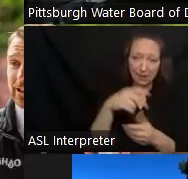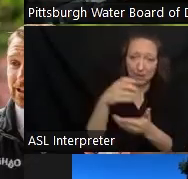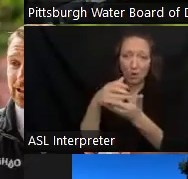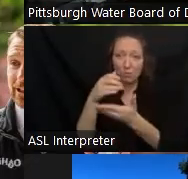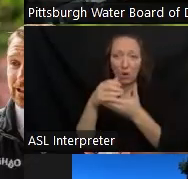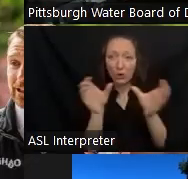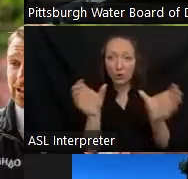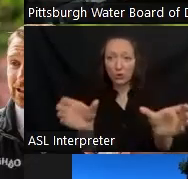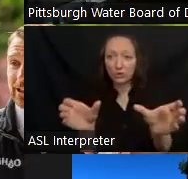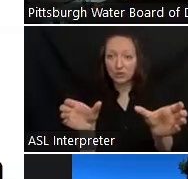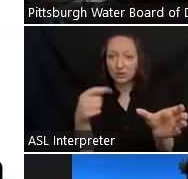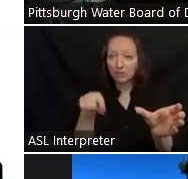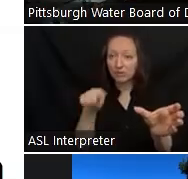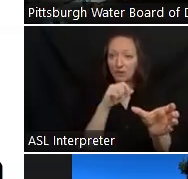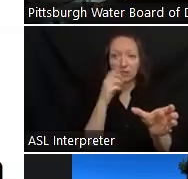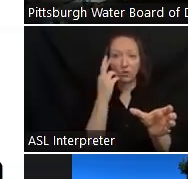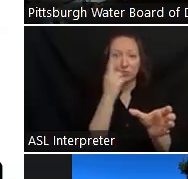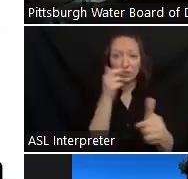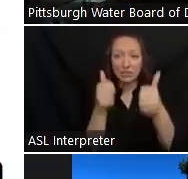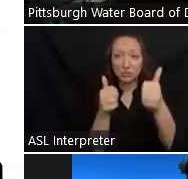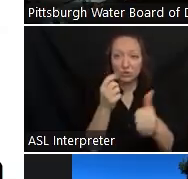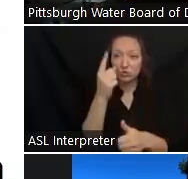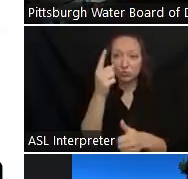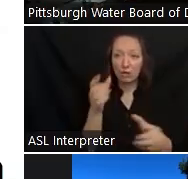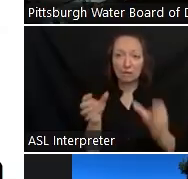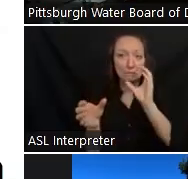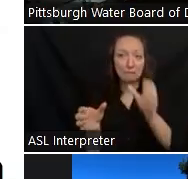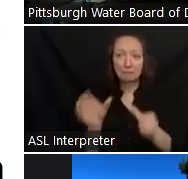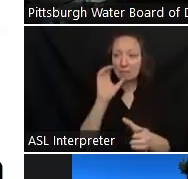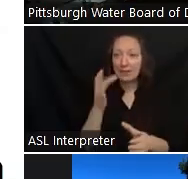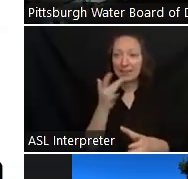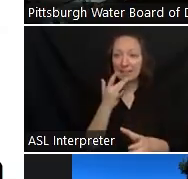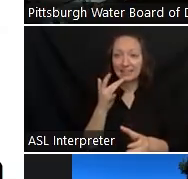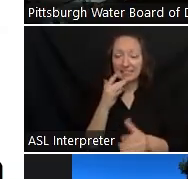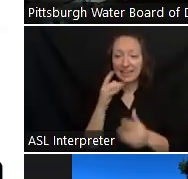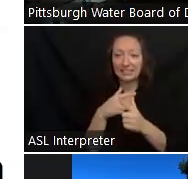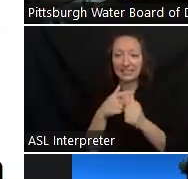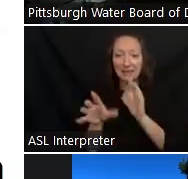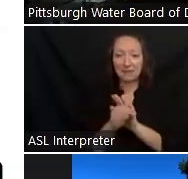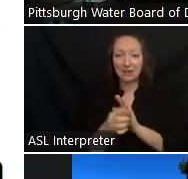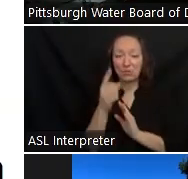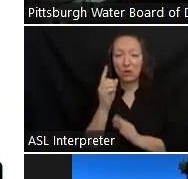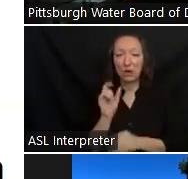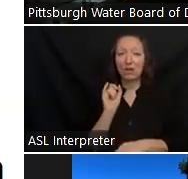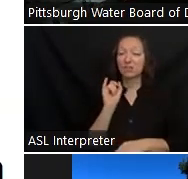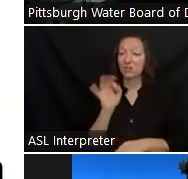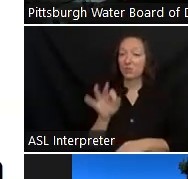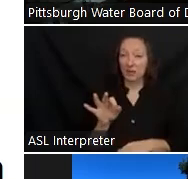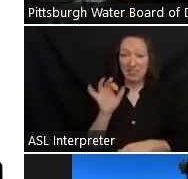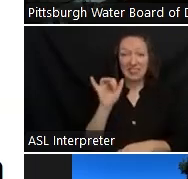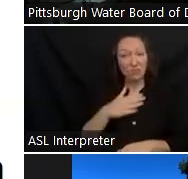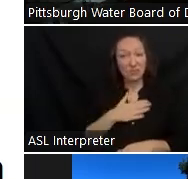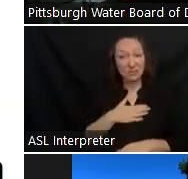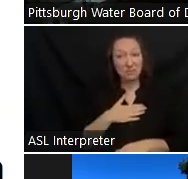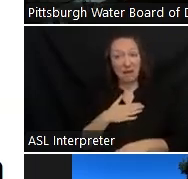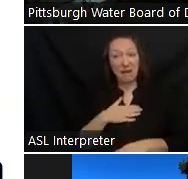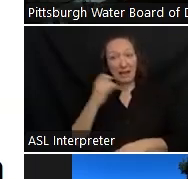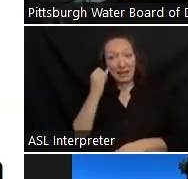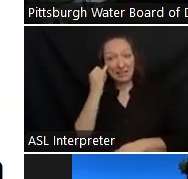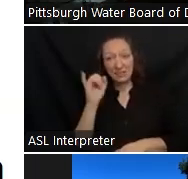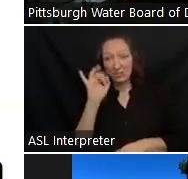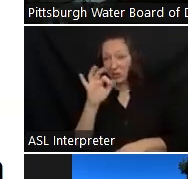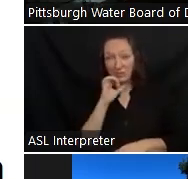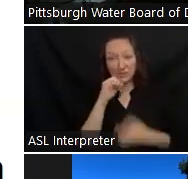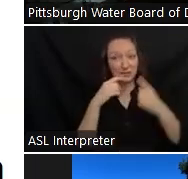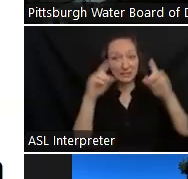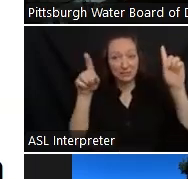and in our favor. It was my idea, so if it blows up in our face, you know who to blame. With respect to